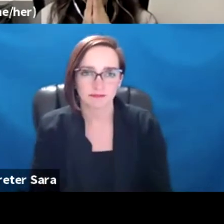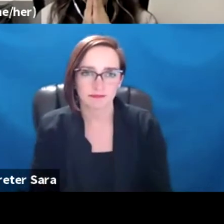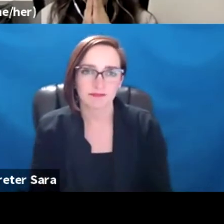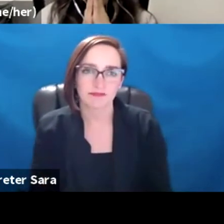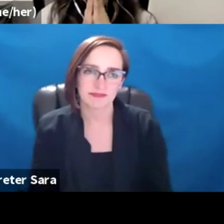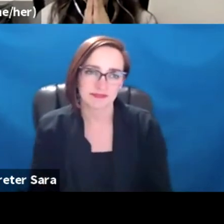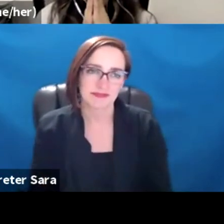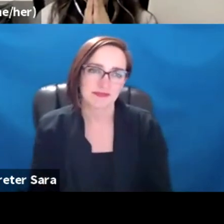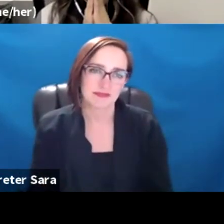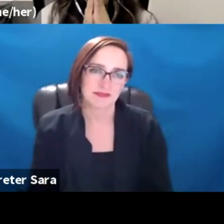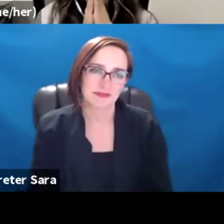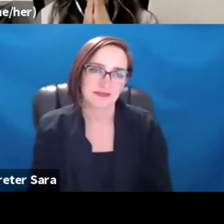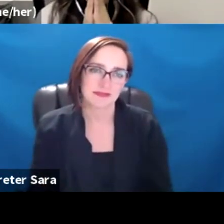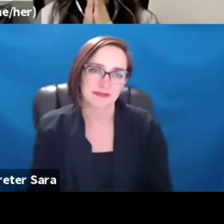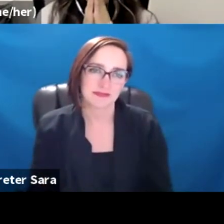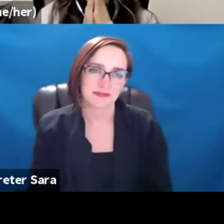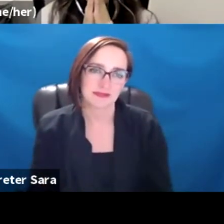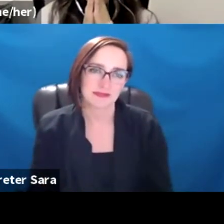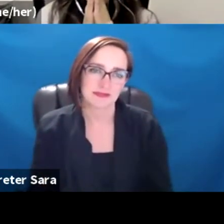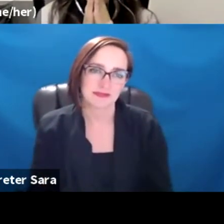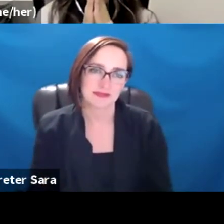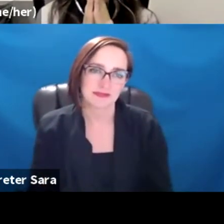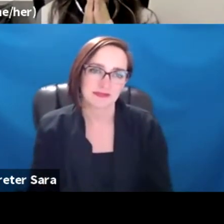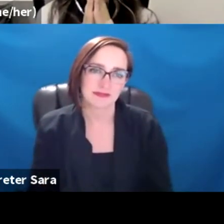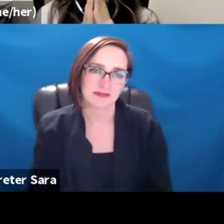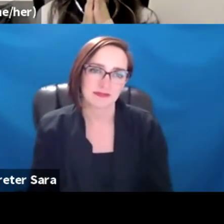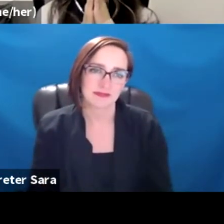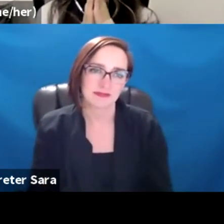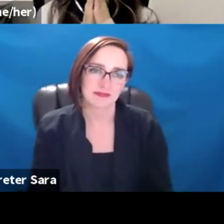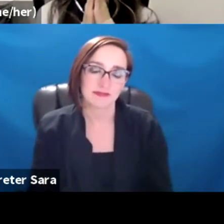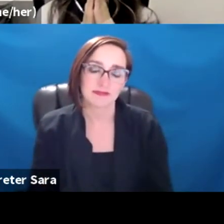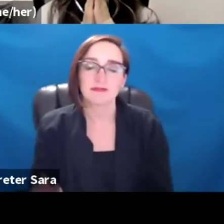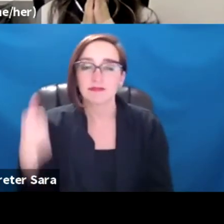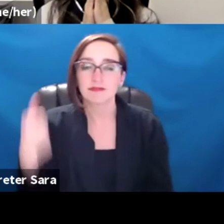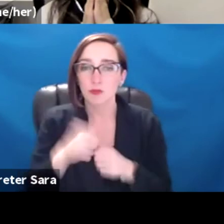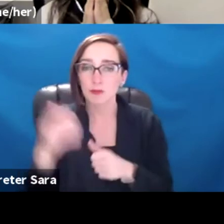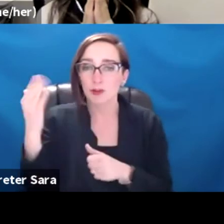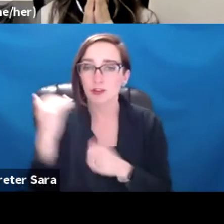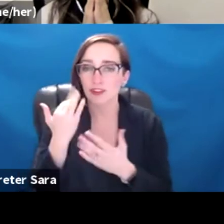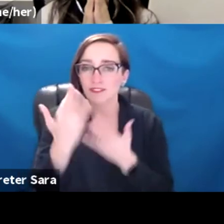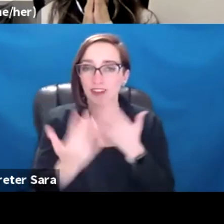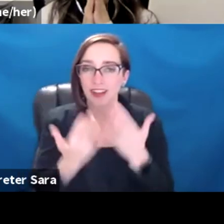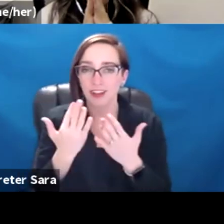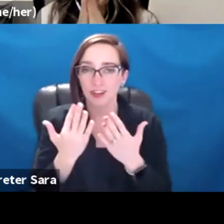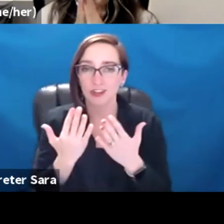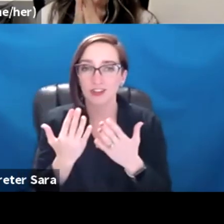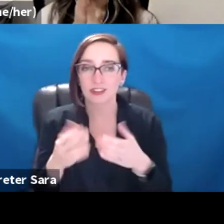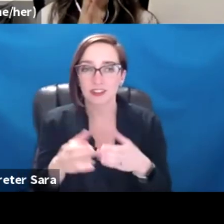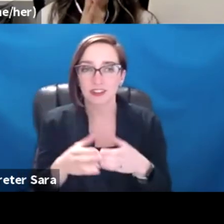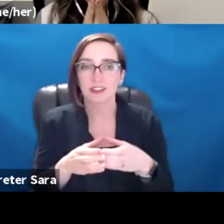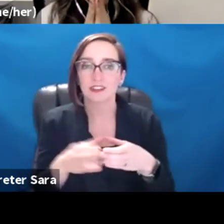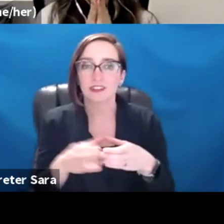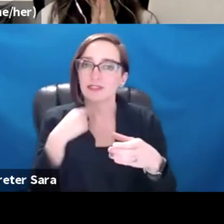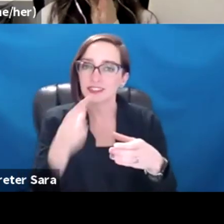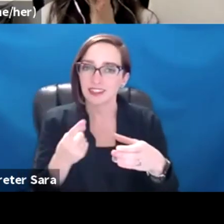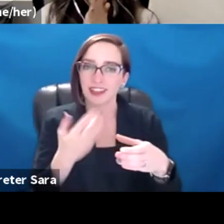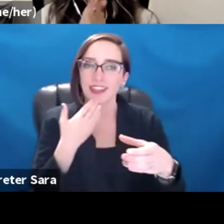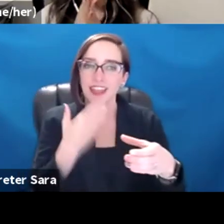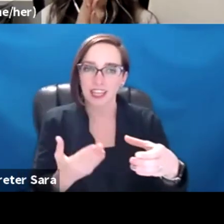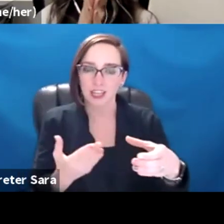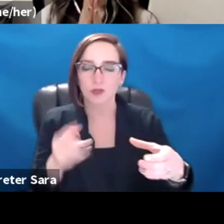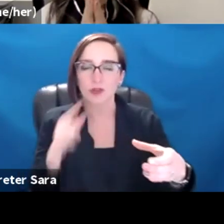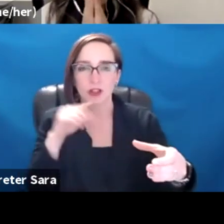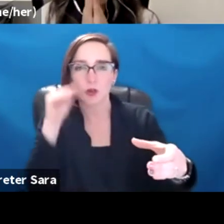you. The elements Thank you. fire that held this space for us, we want to say thank you as I blow out